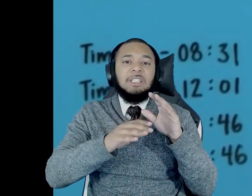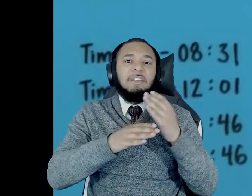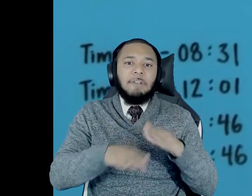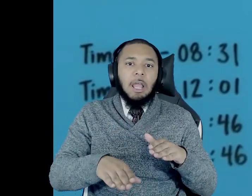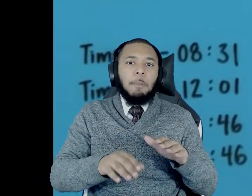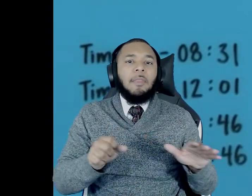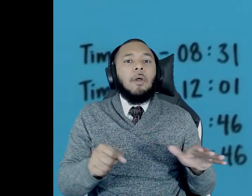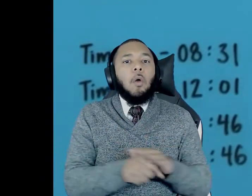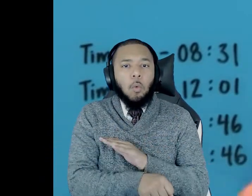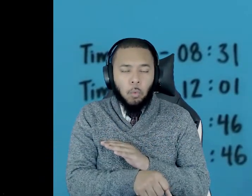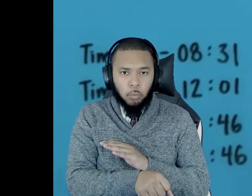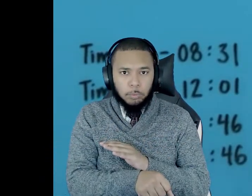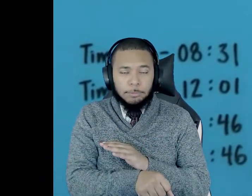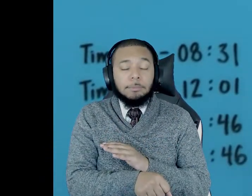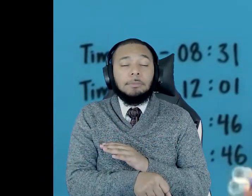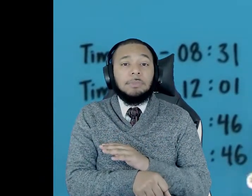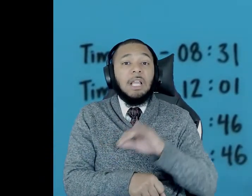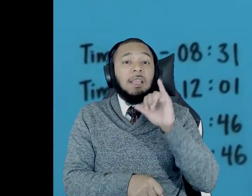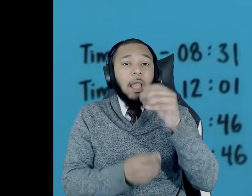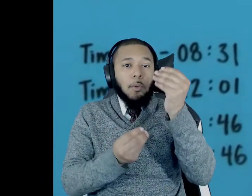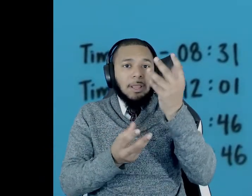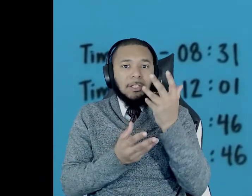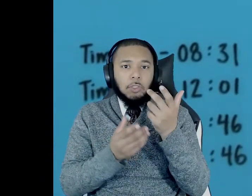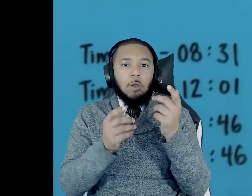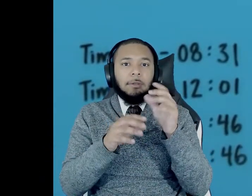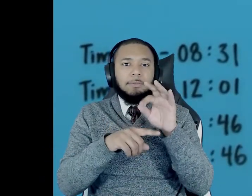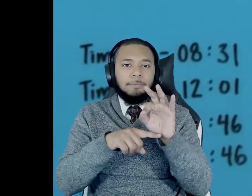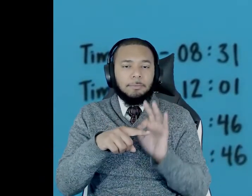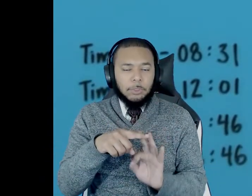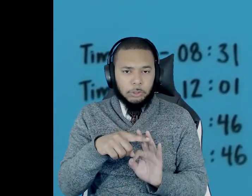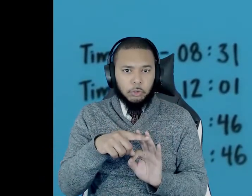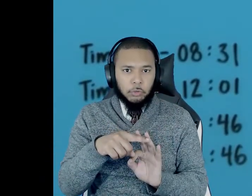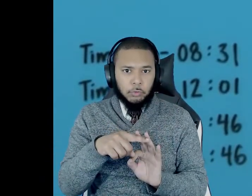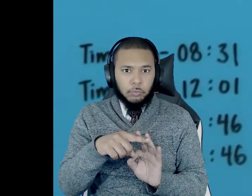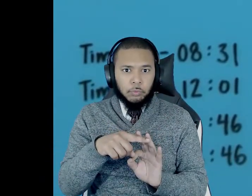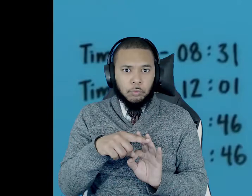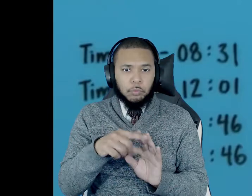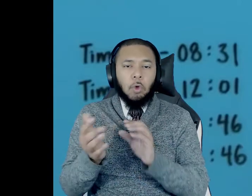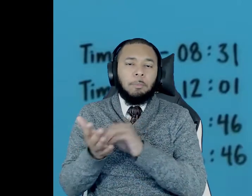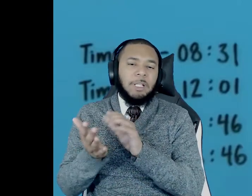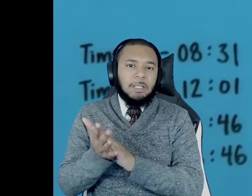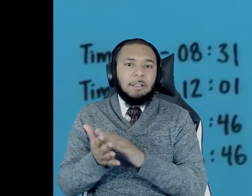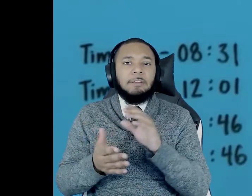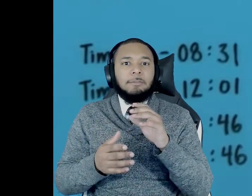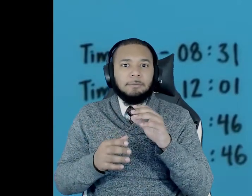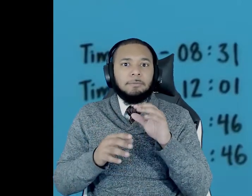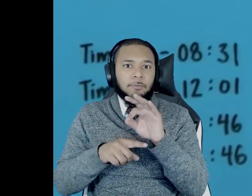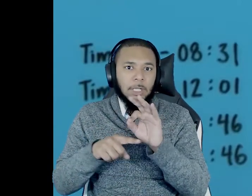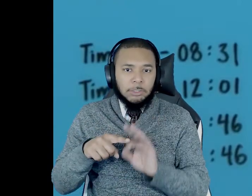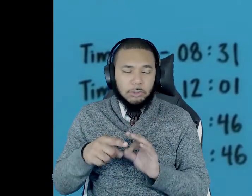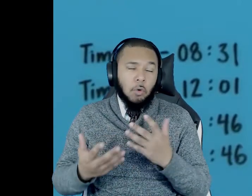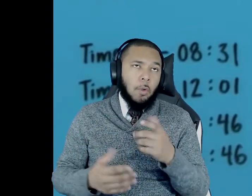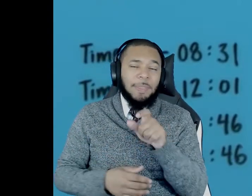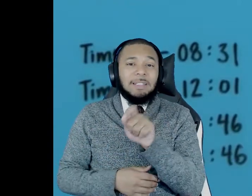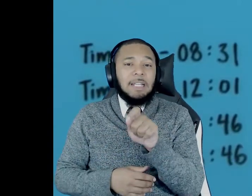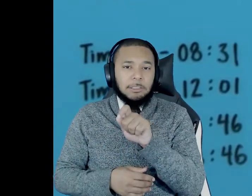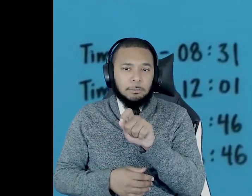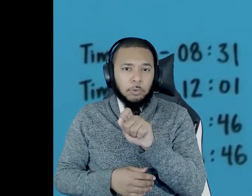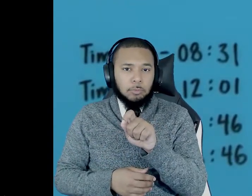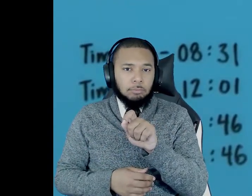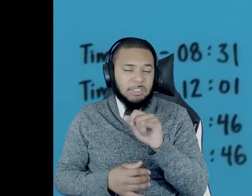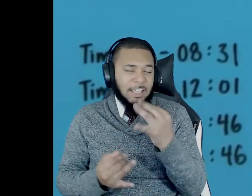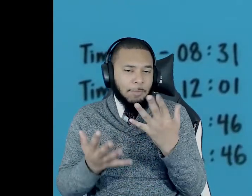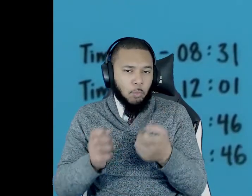hour. This should give us the fraction, or the decimal if you prefer, of what we need.